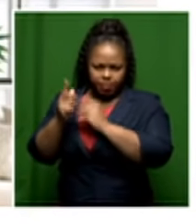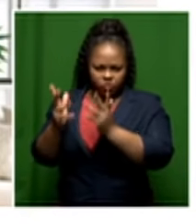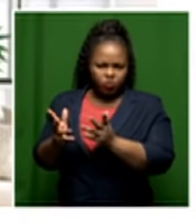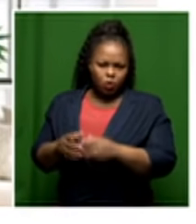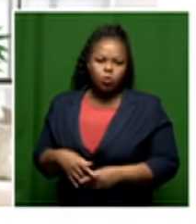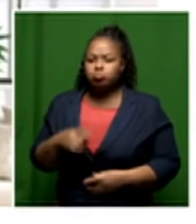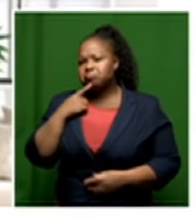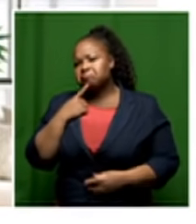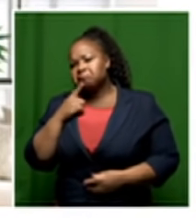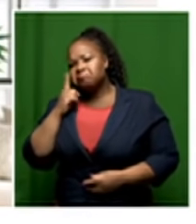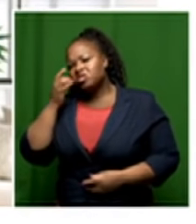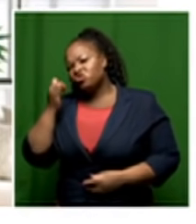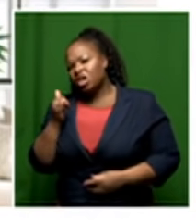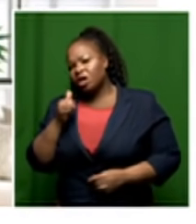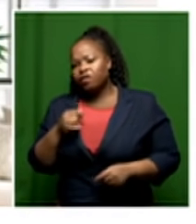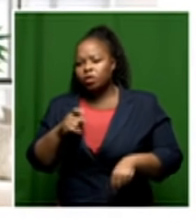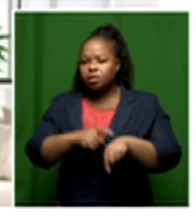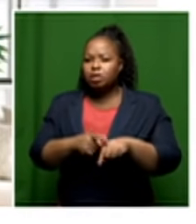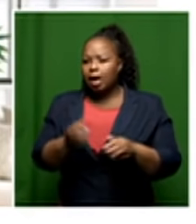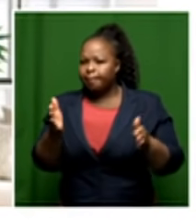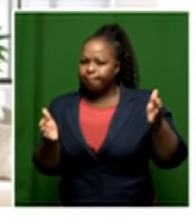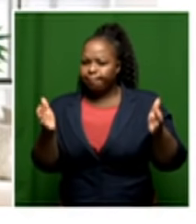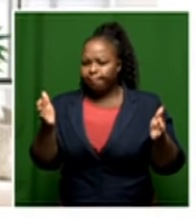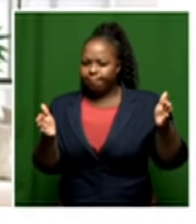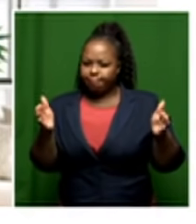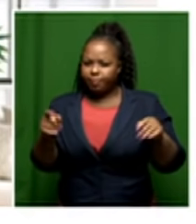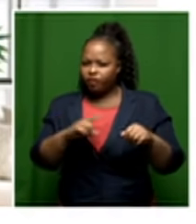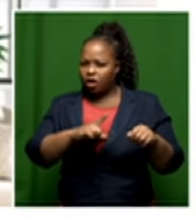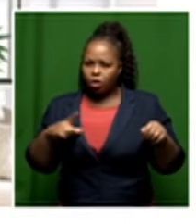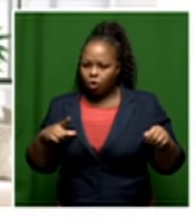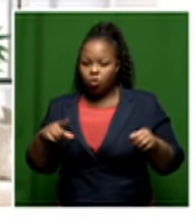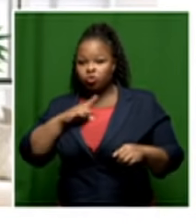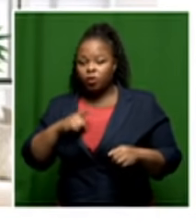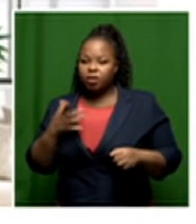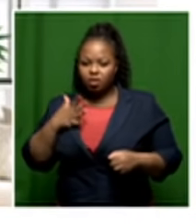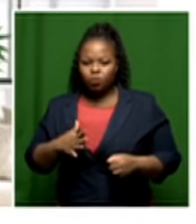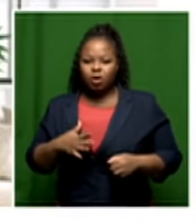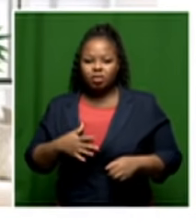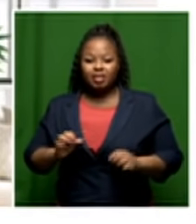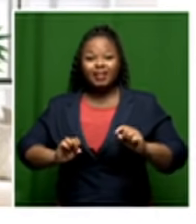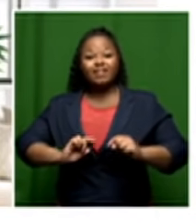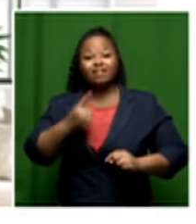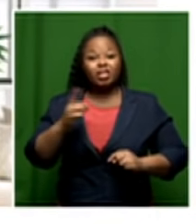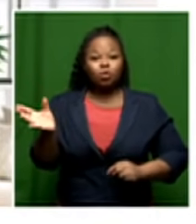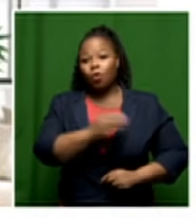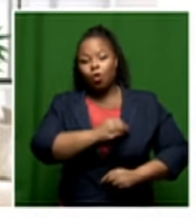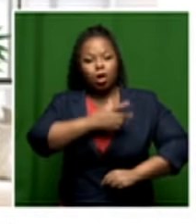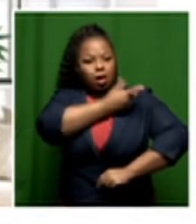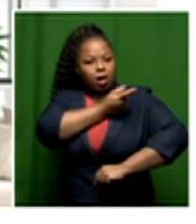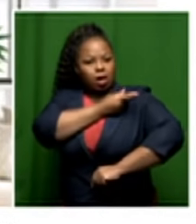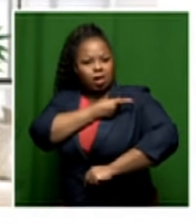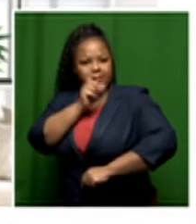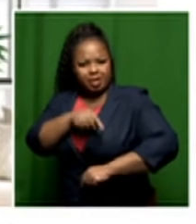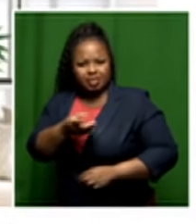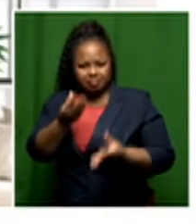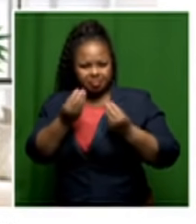looked at, a longer period, because they wanted to vaccinate many people with at least the first shot. So what has